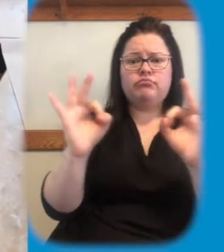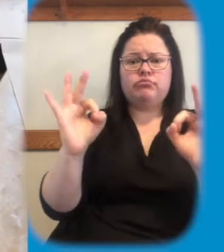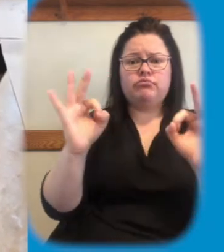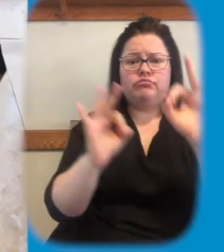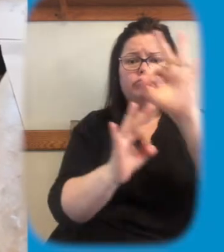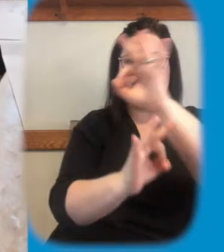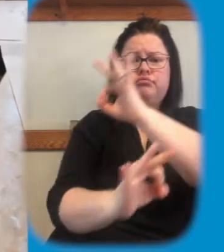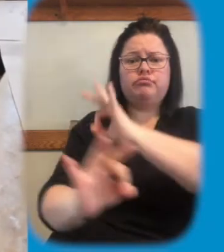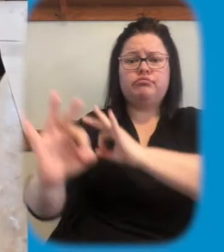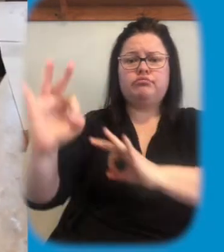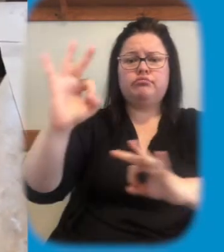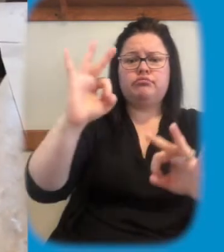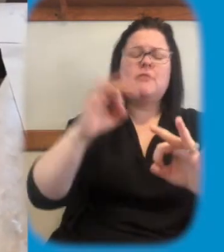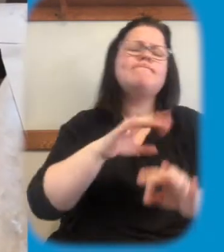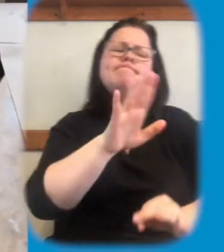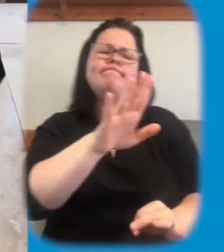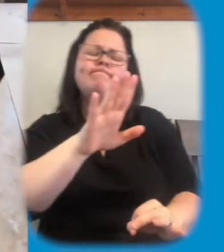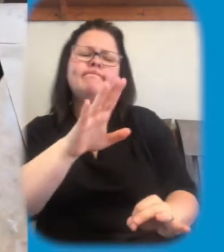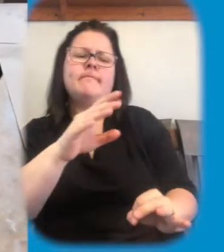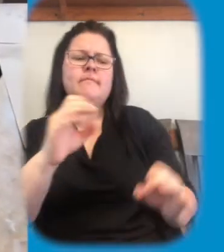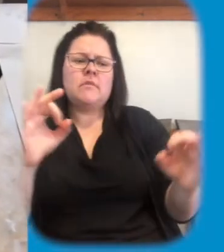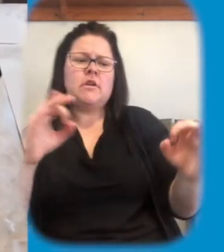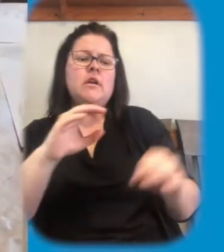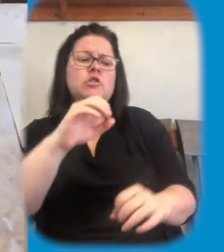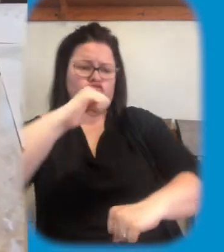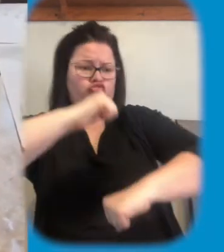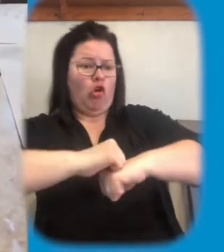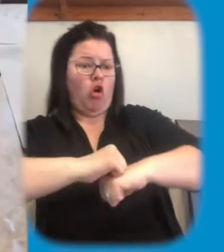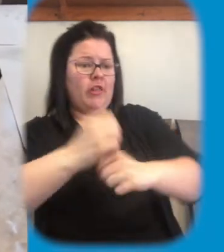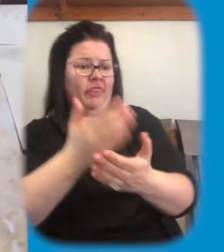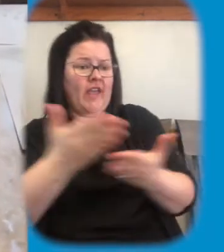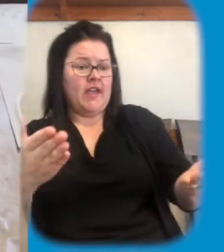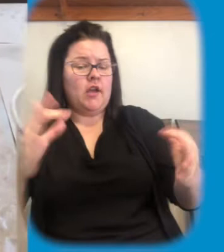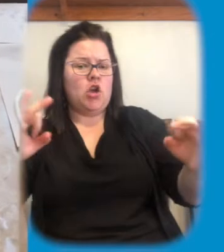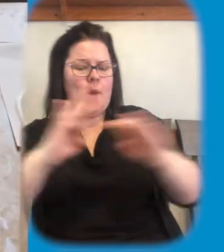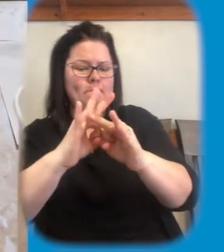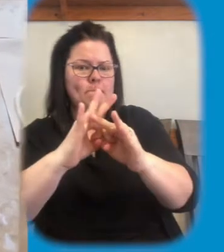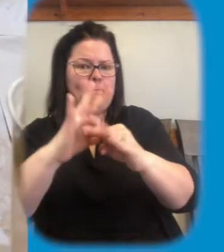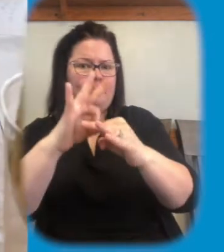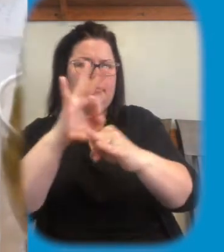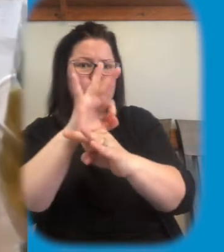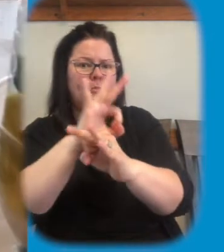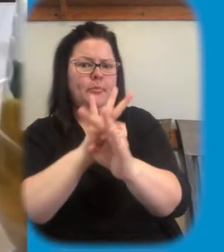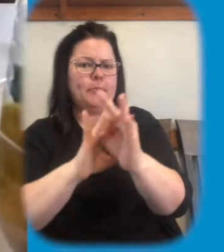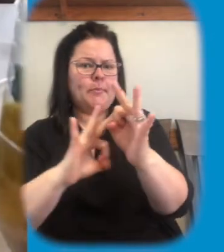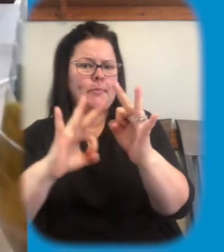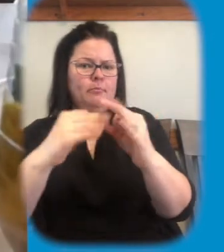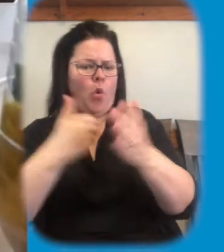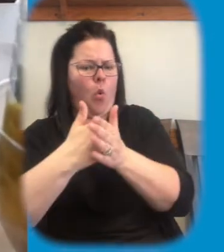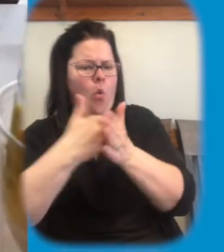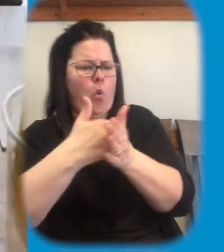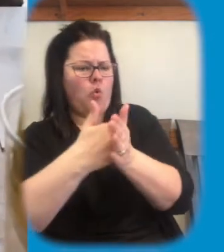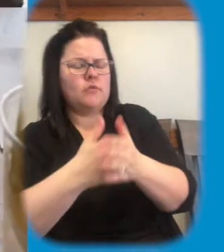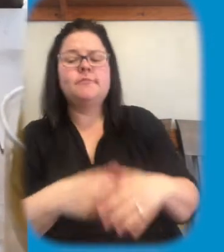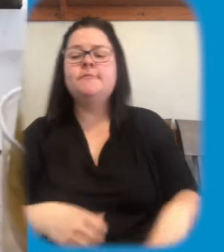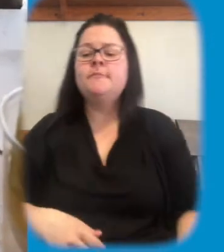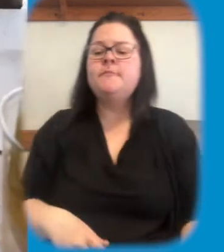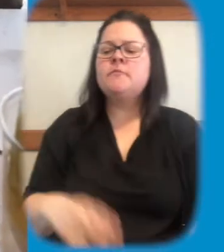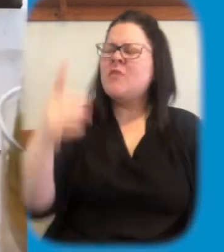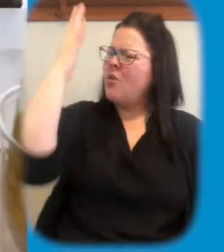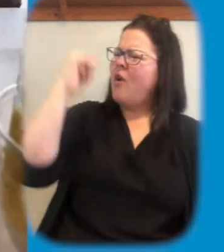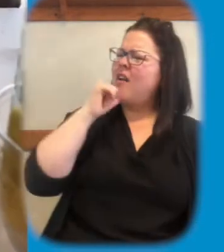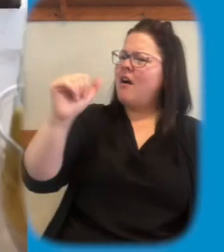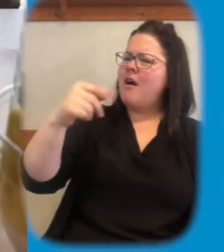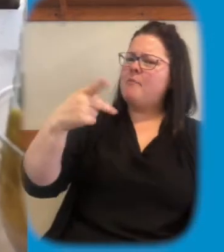have them close, but they're not actually touching. That's right. That's right. So with this one, how come we have no plastics in the